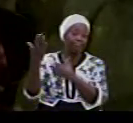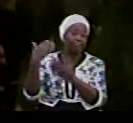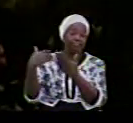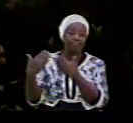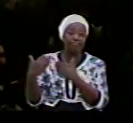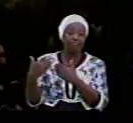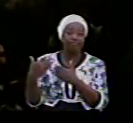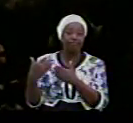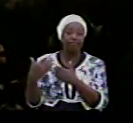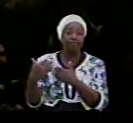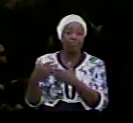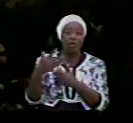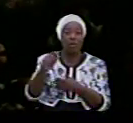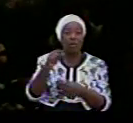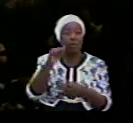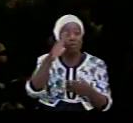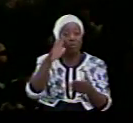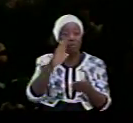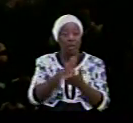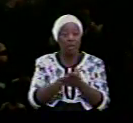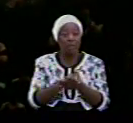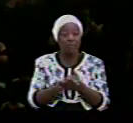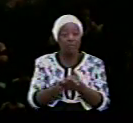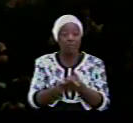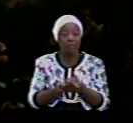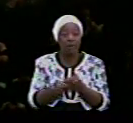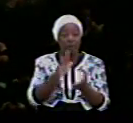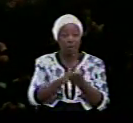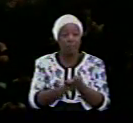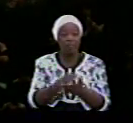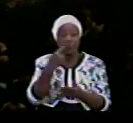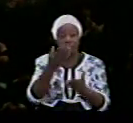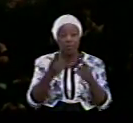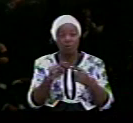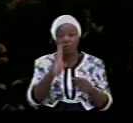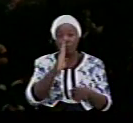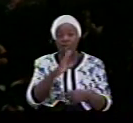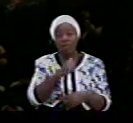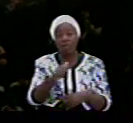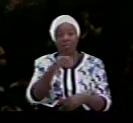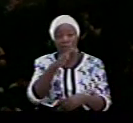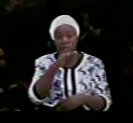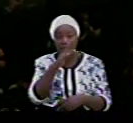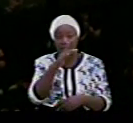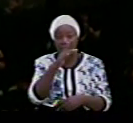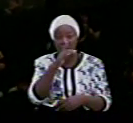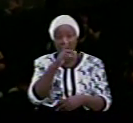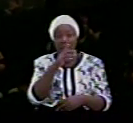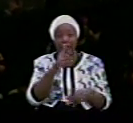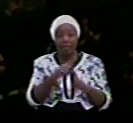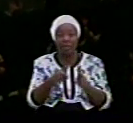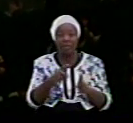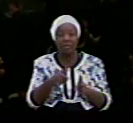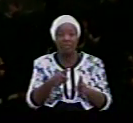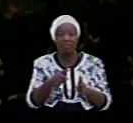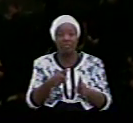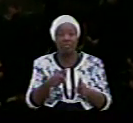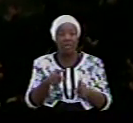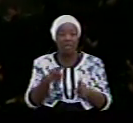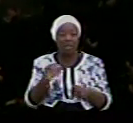a wife who wanted to be a mother but had not had a chance